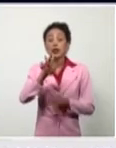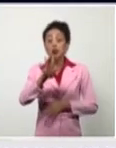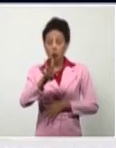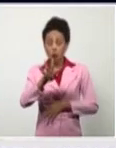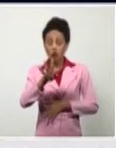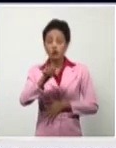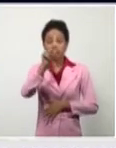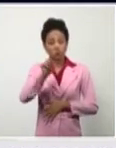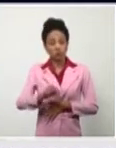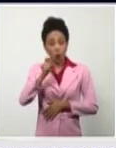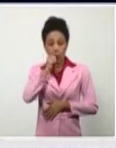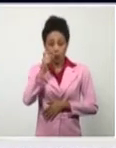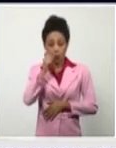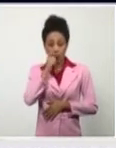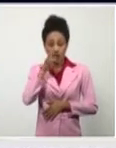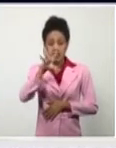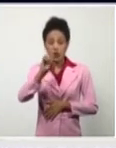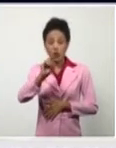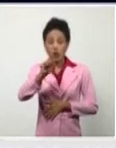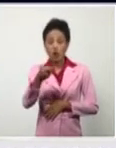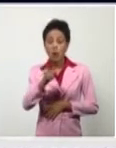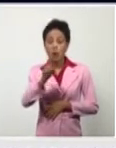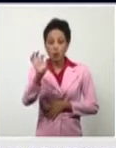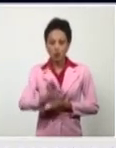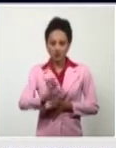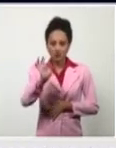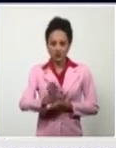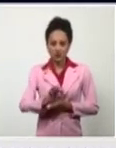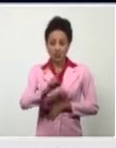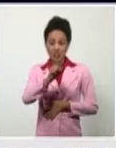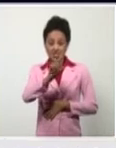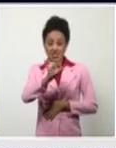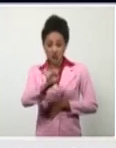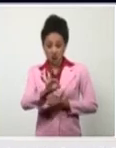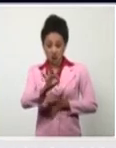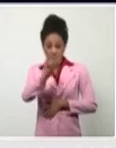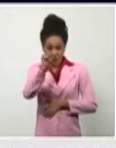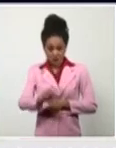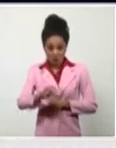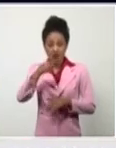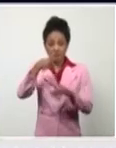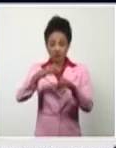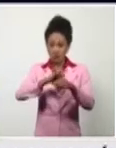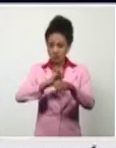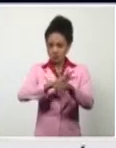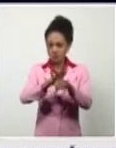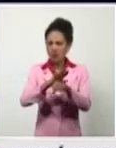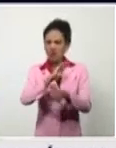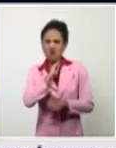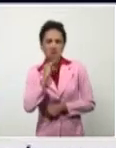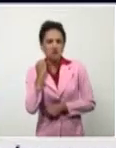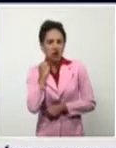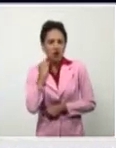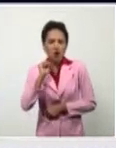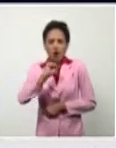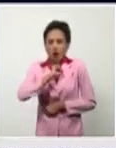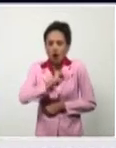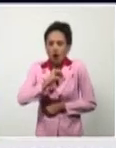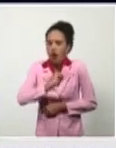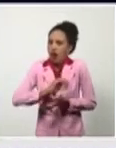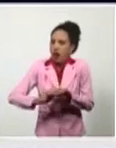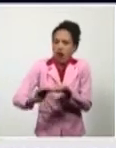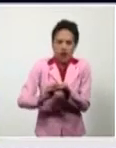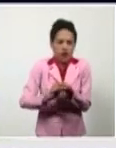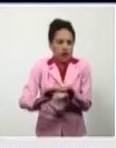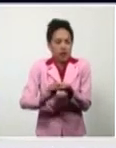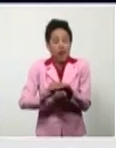pandemic. 18 out of the 20 cases diagnosed yesterday were asymptomatic, noting the importance of this